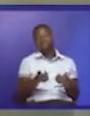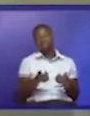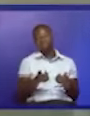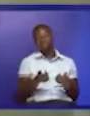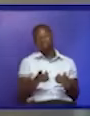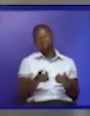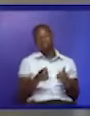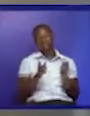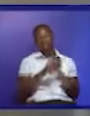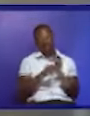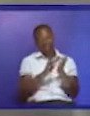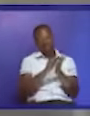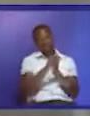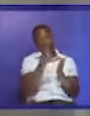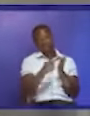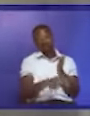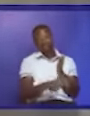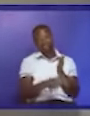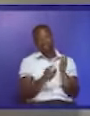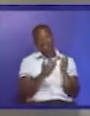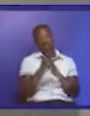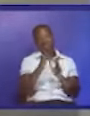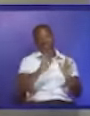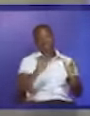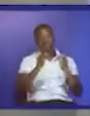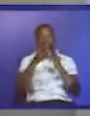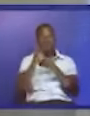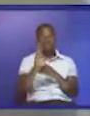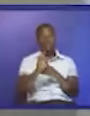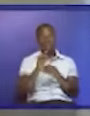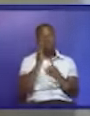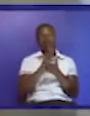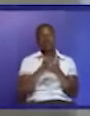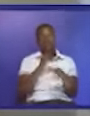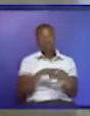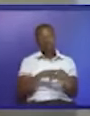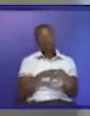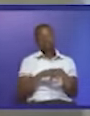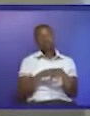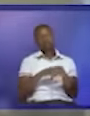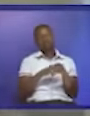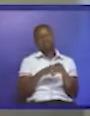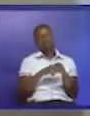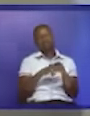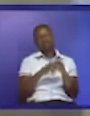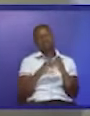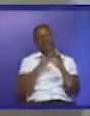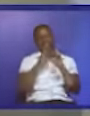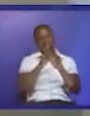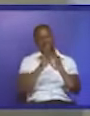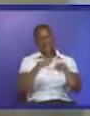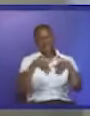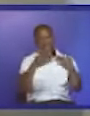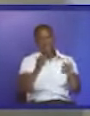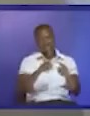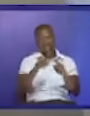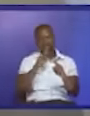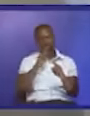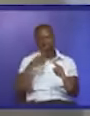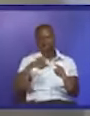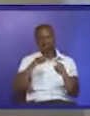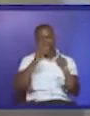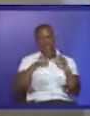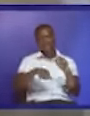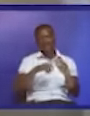And the truth is that by the mercies of God, results will be produced. But the trouble there is that we cannot come into a place of